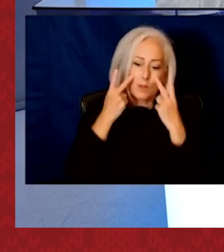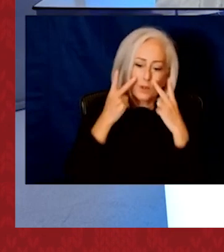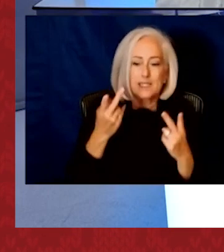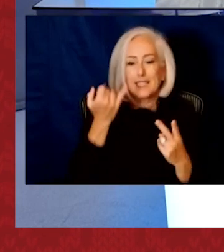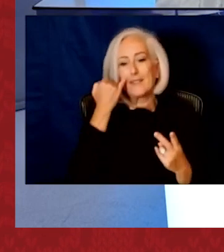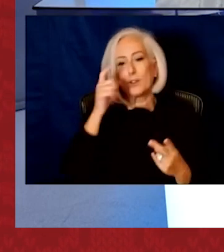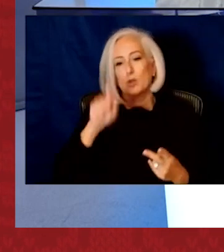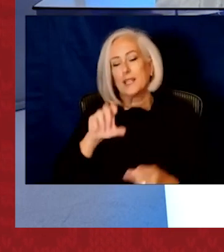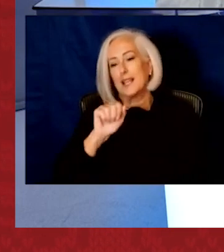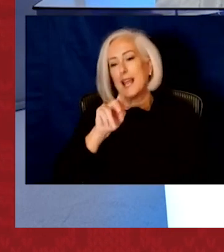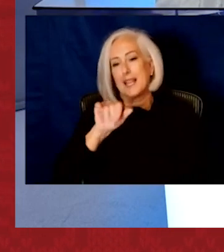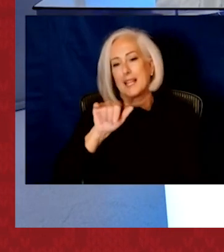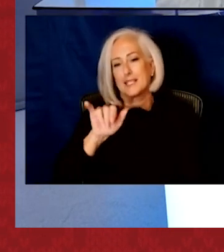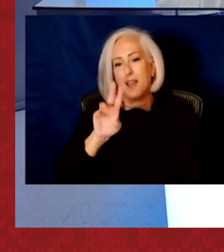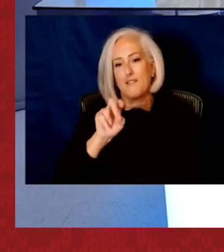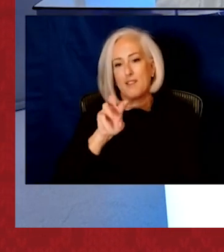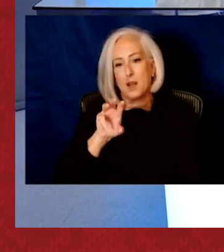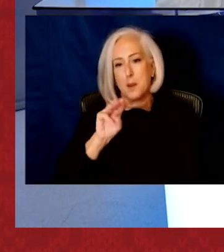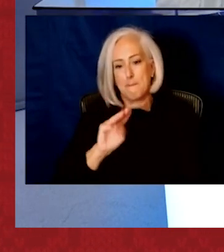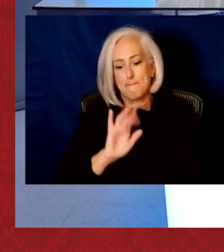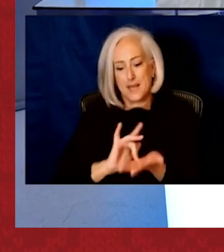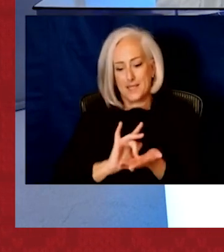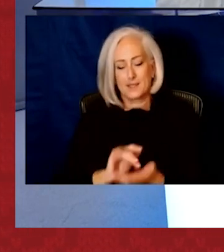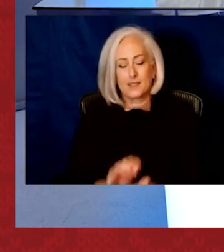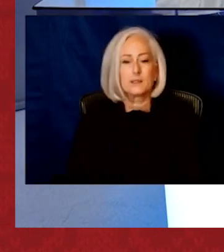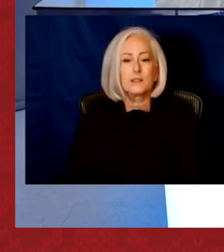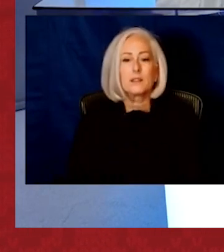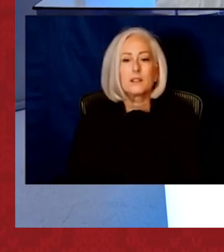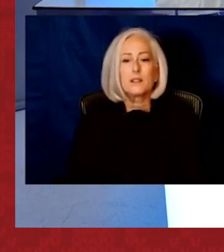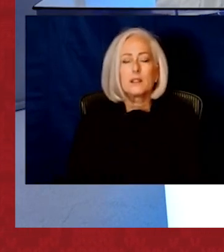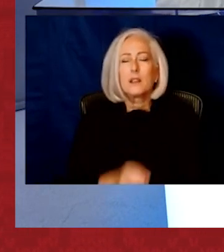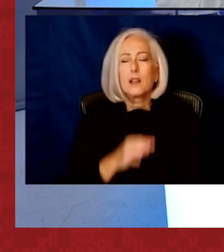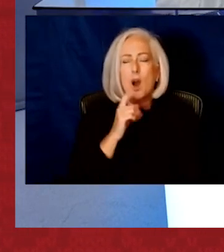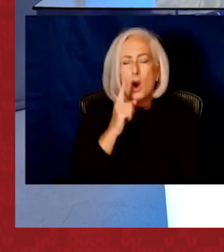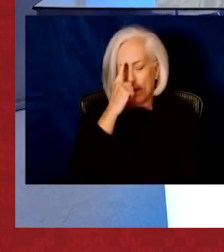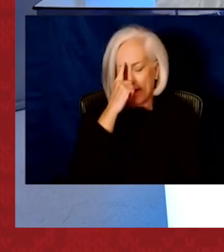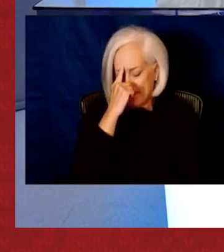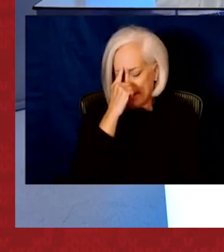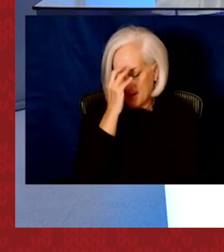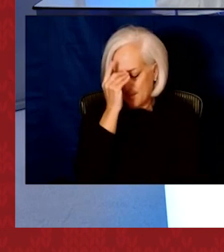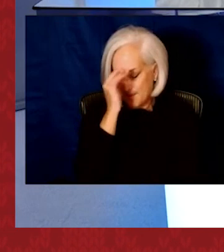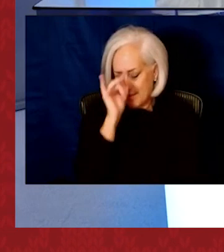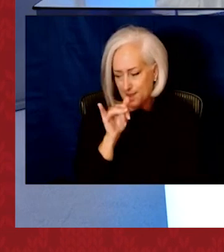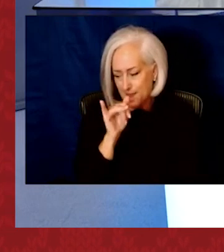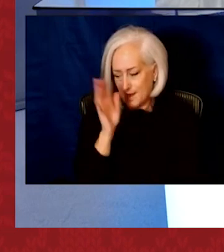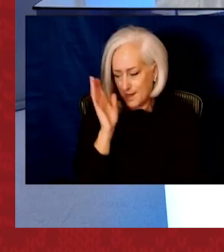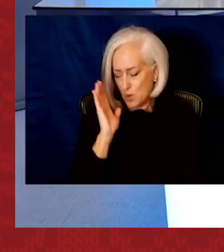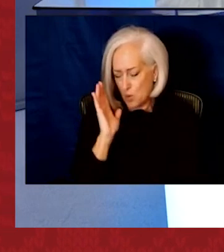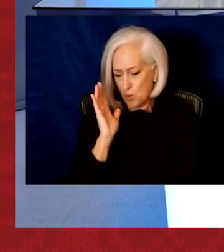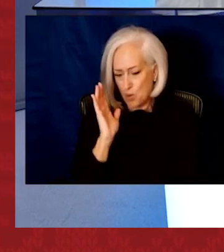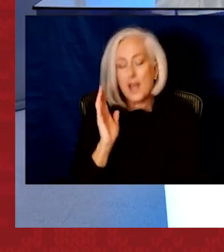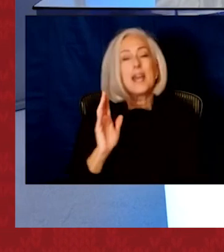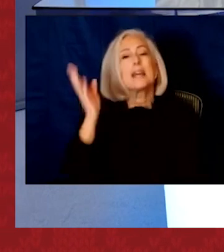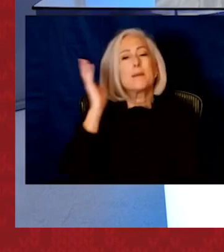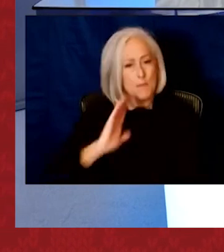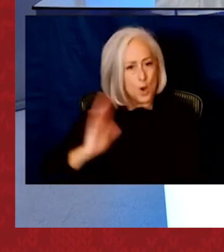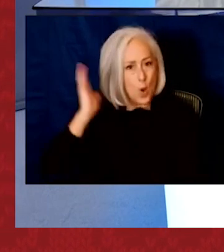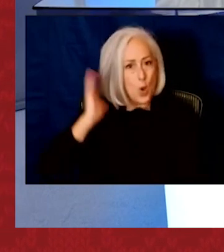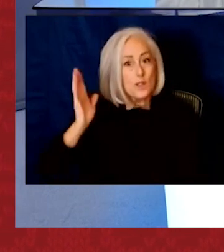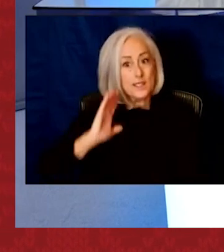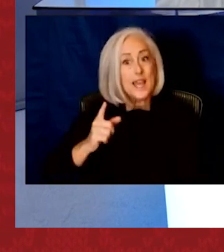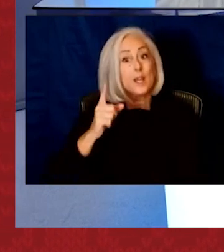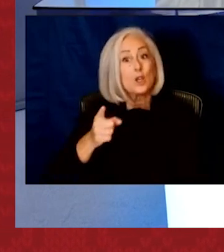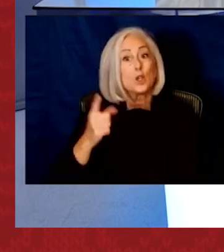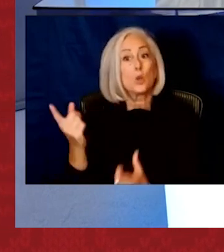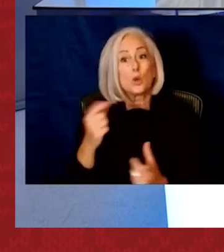the olden days, you would cut off, okay, wait a minute, I knew about that. That makes me old. Okay, so in the olden days, you cut off the snake's head